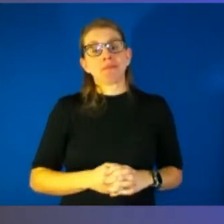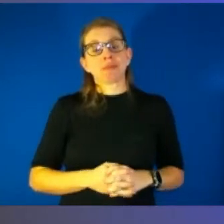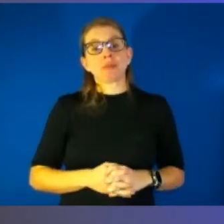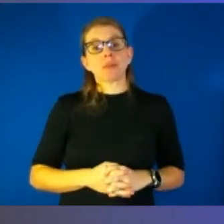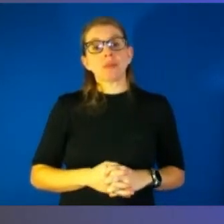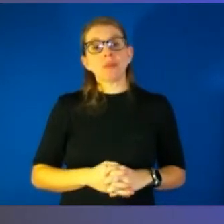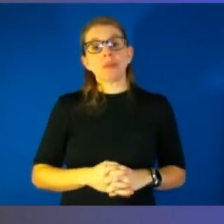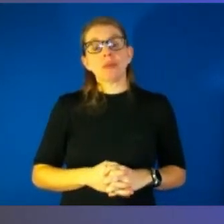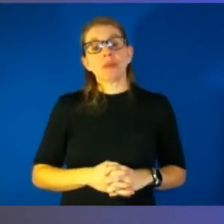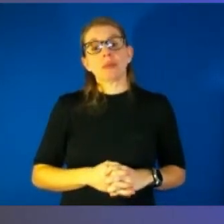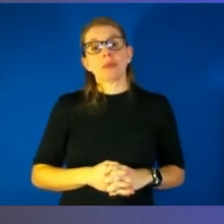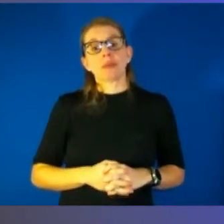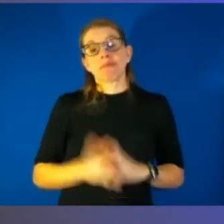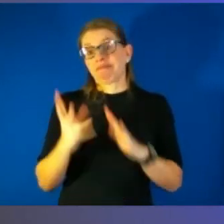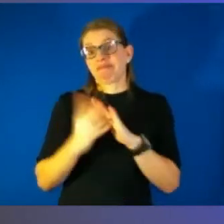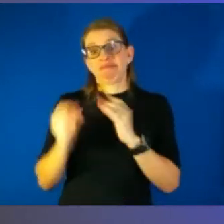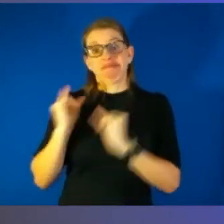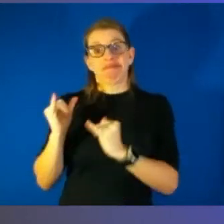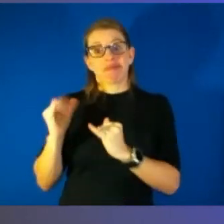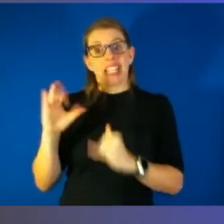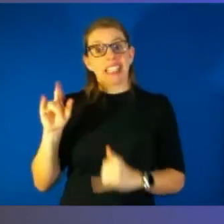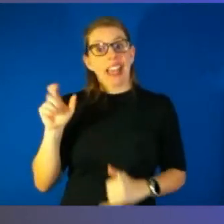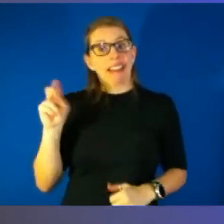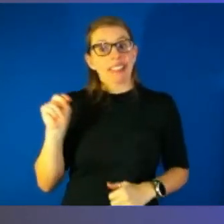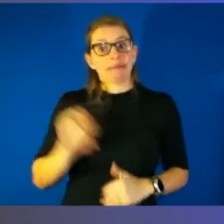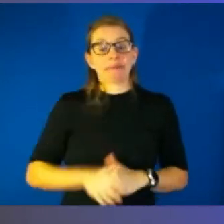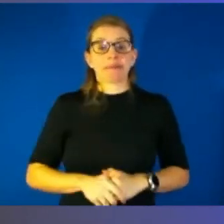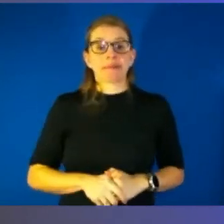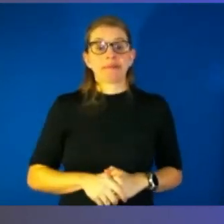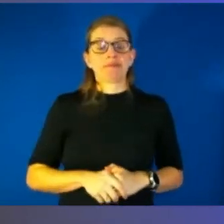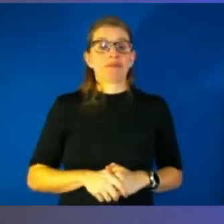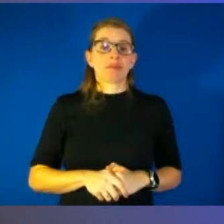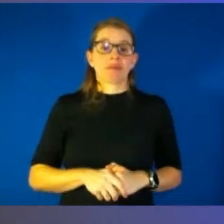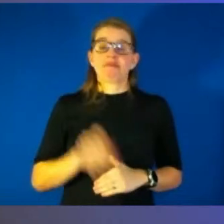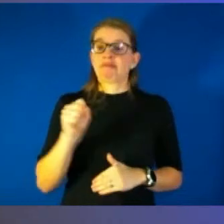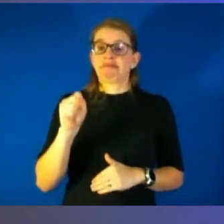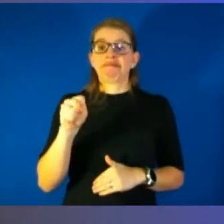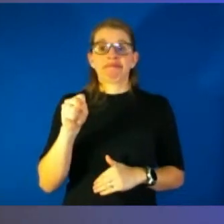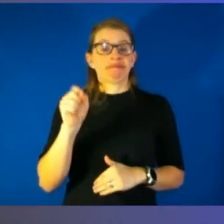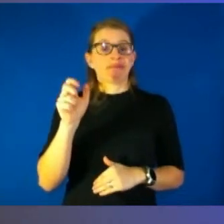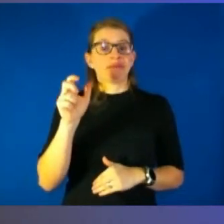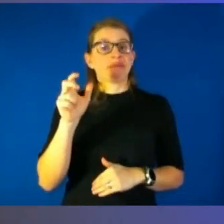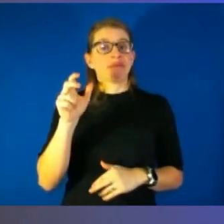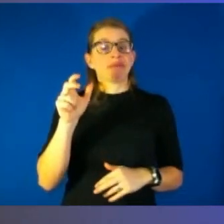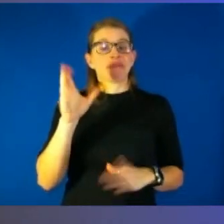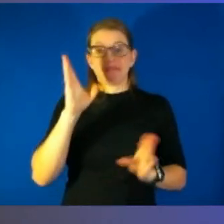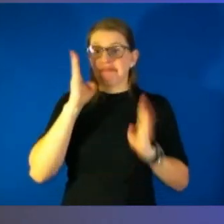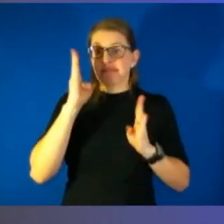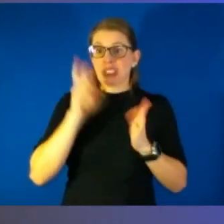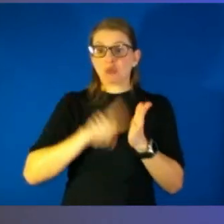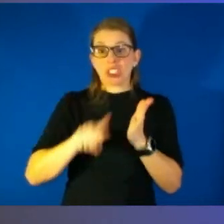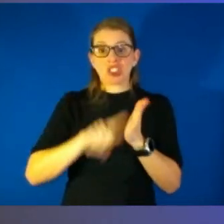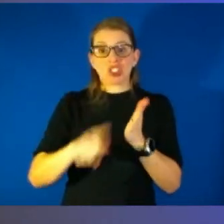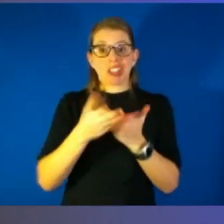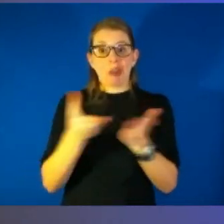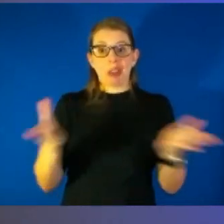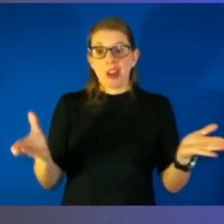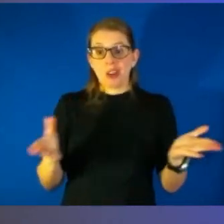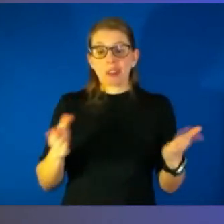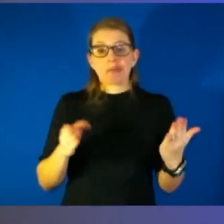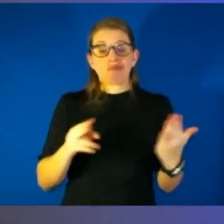I'll probably echo Caitlin. So just kind of listen to the research that's out there,